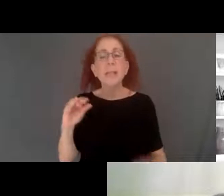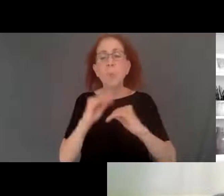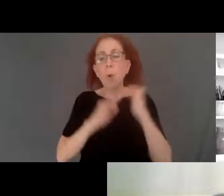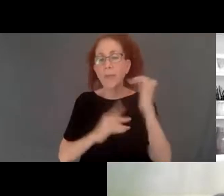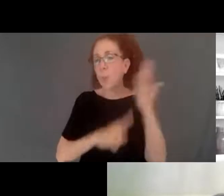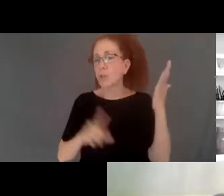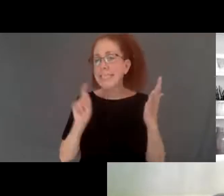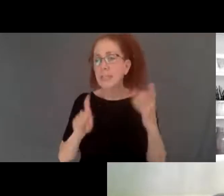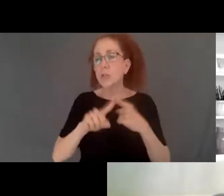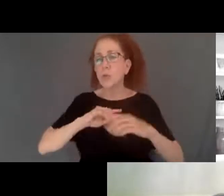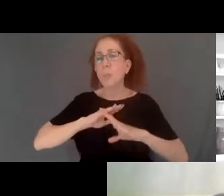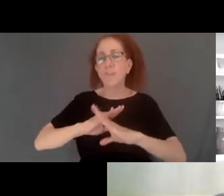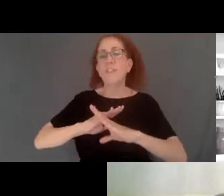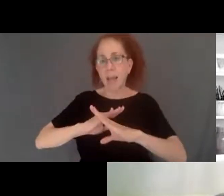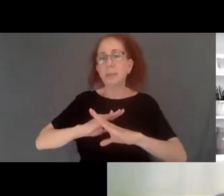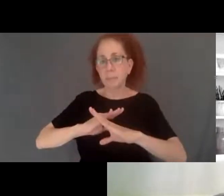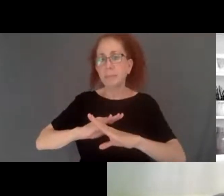prevent,